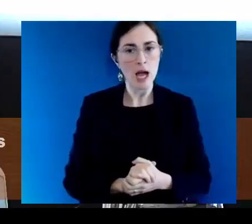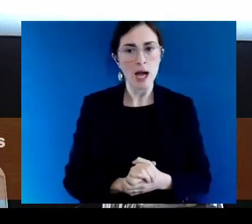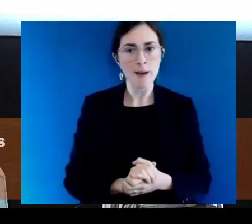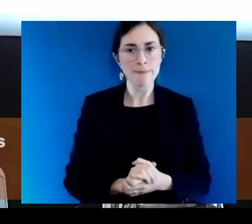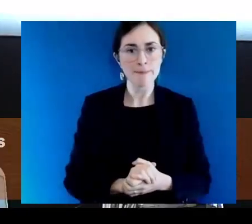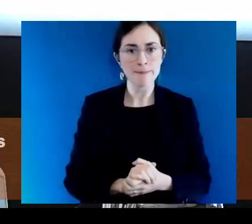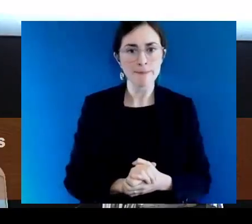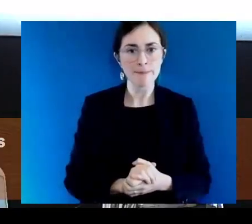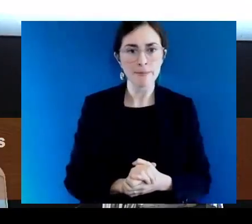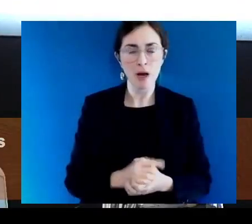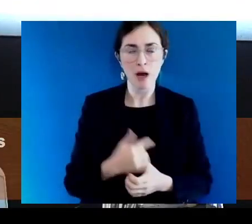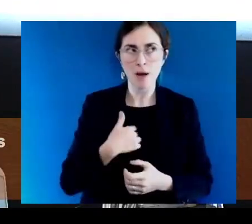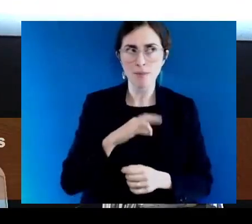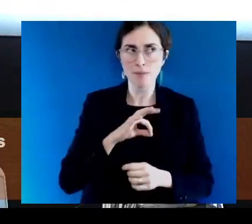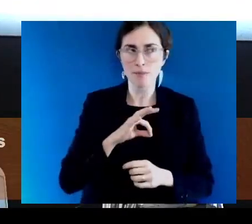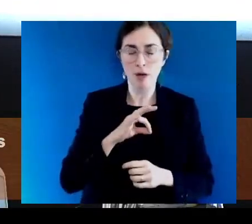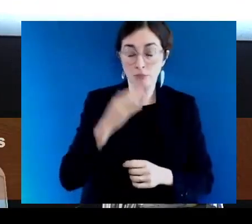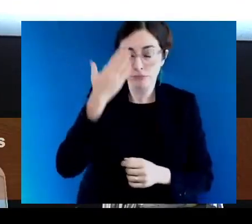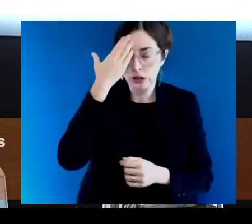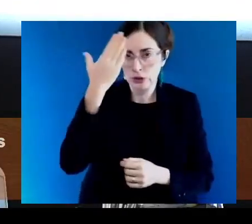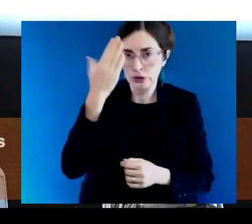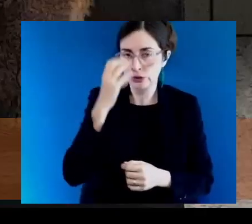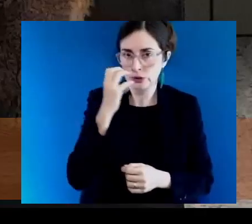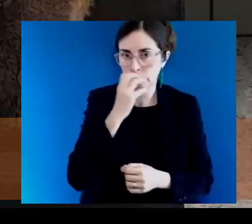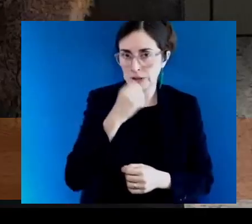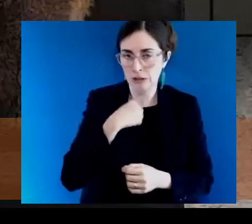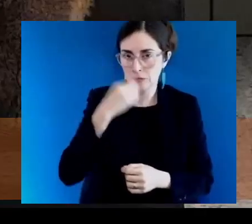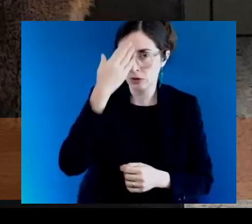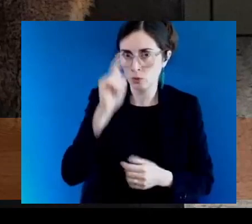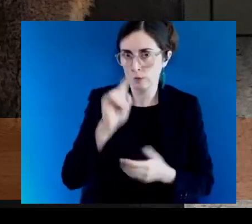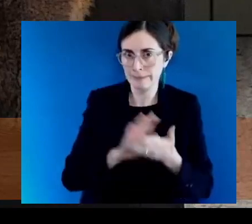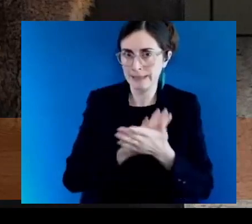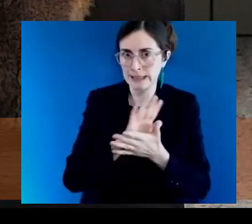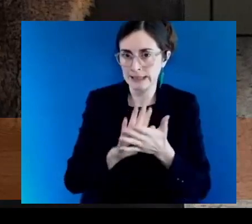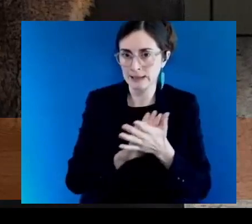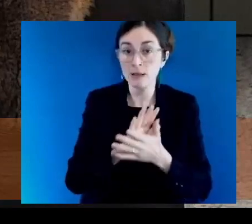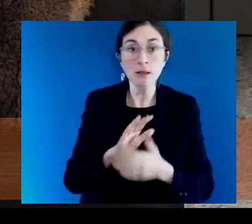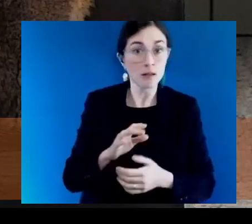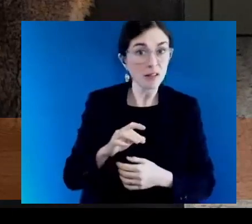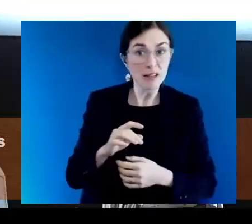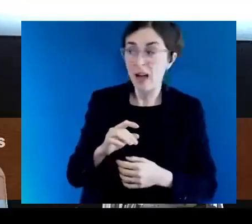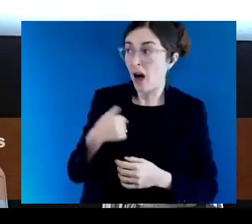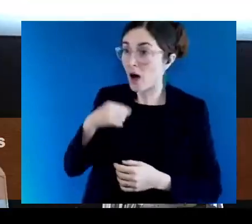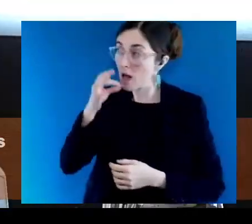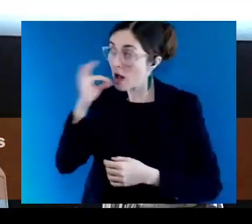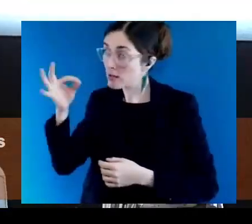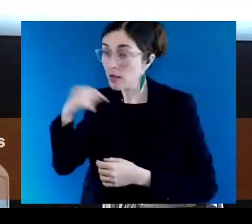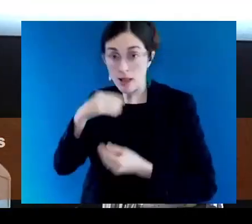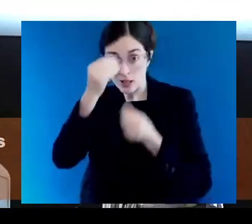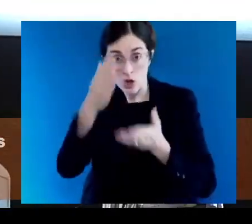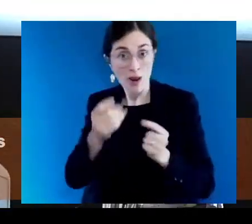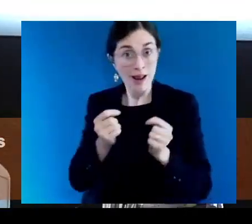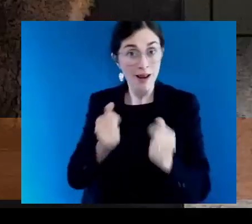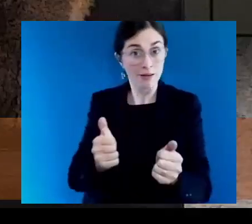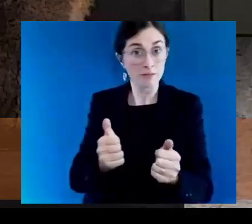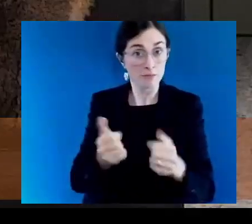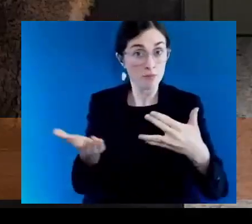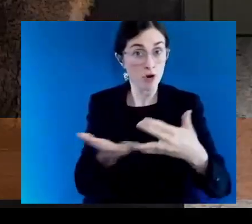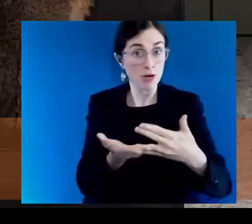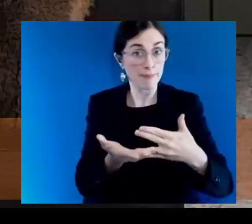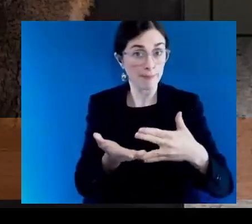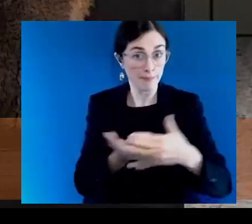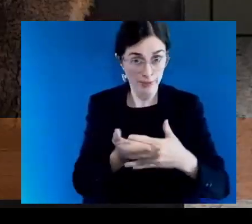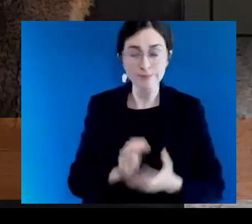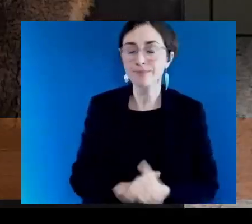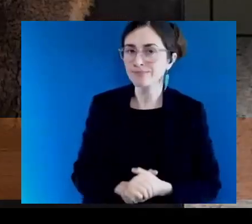I am not aware of that. I'm sorry, but. Can we come back to that after the break? Yes, I'm happy to come back. Thank you. And likewise,